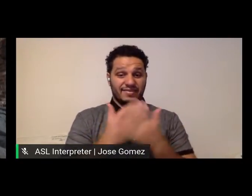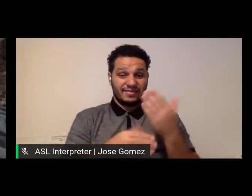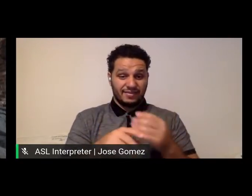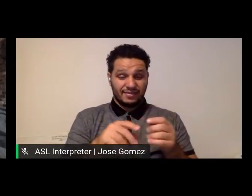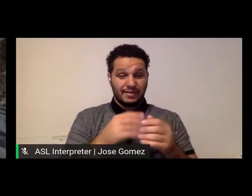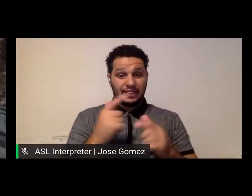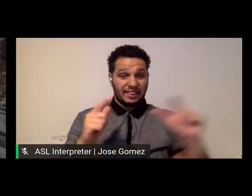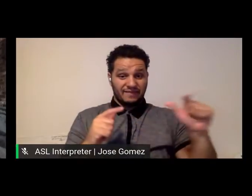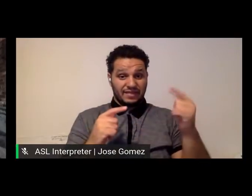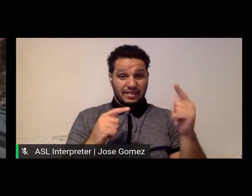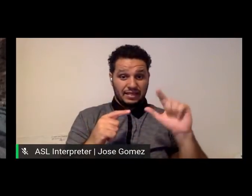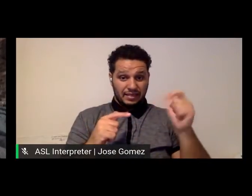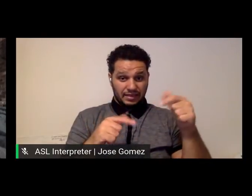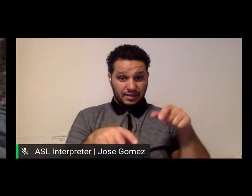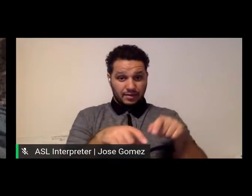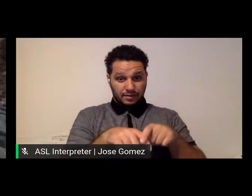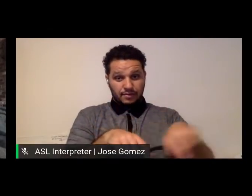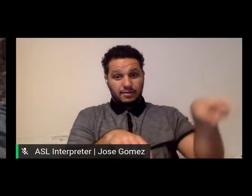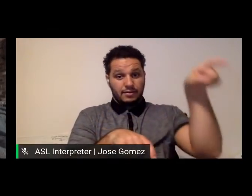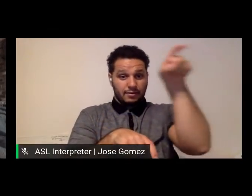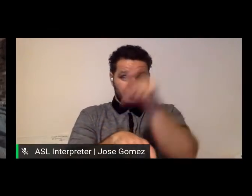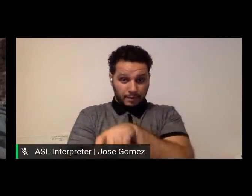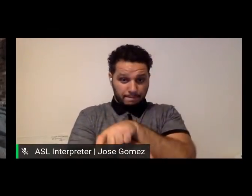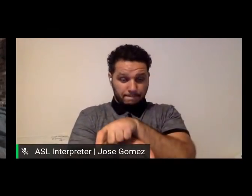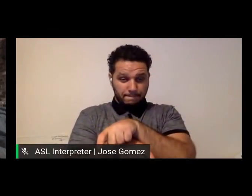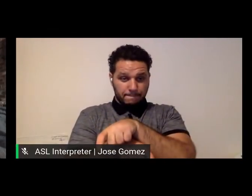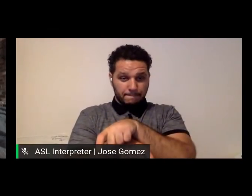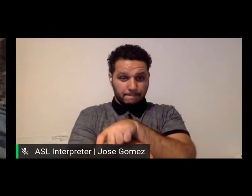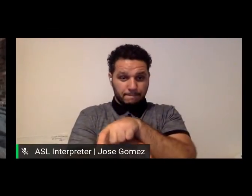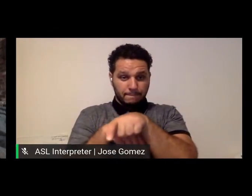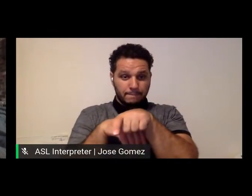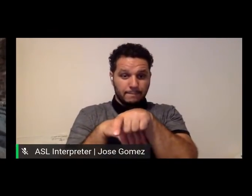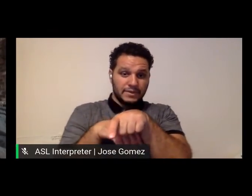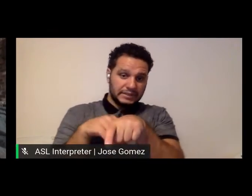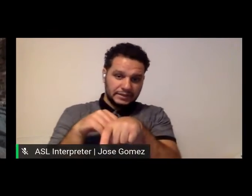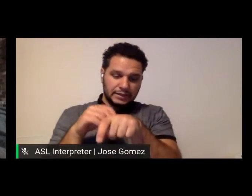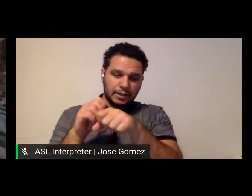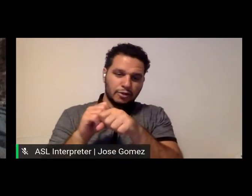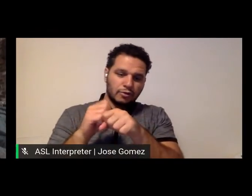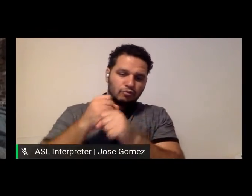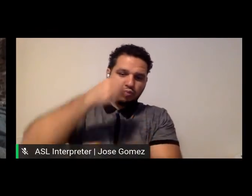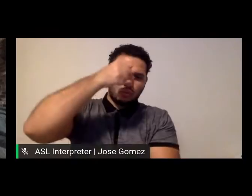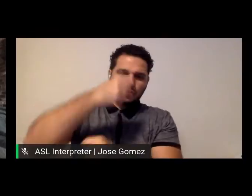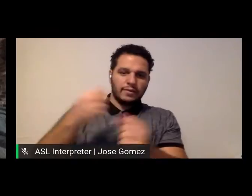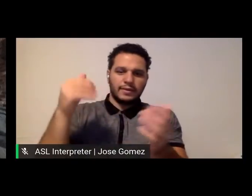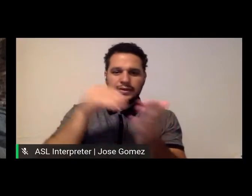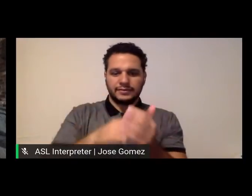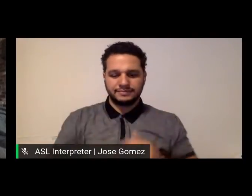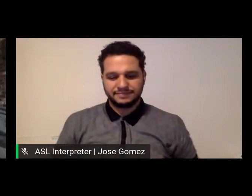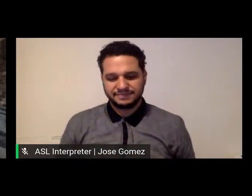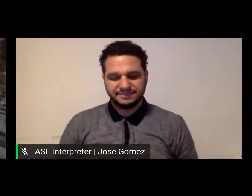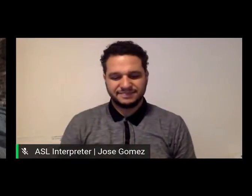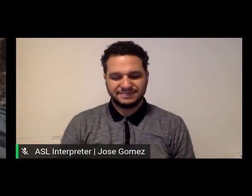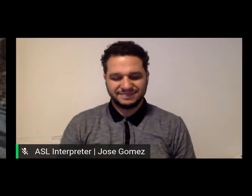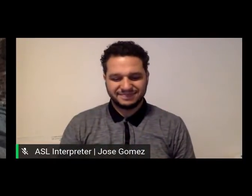kickstands into the right hip, and then you reach over. Yeah? As you